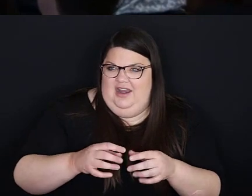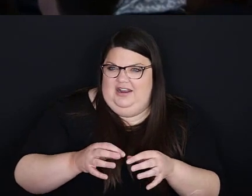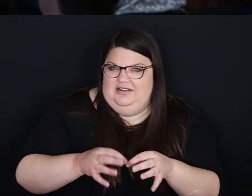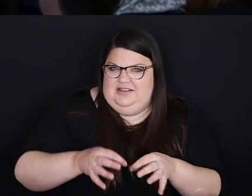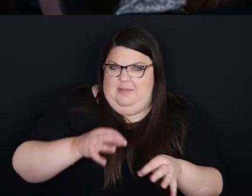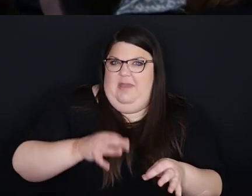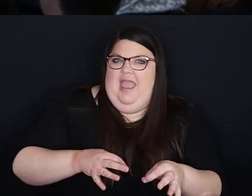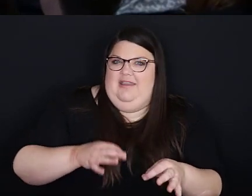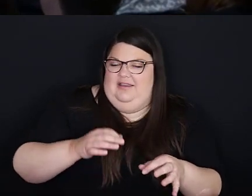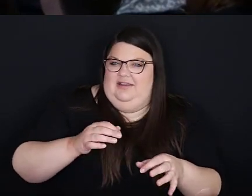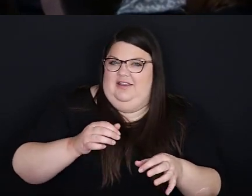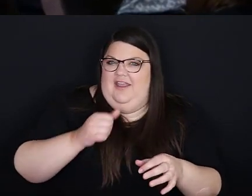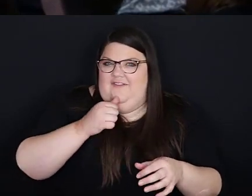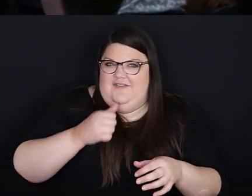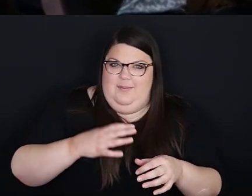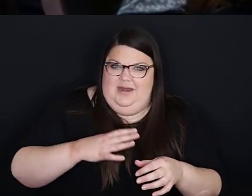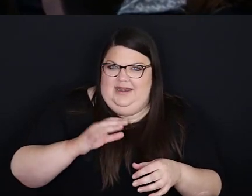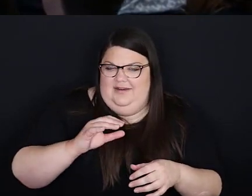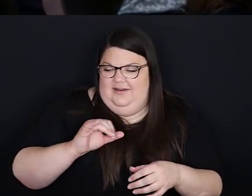years. Yes.